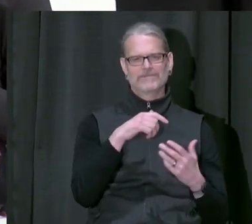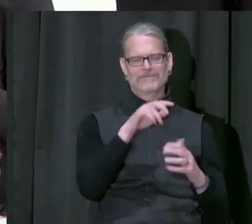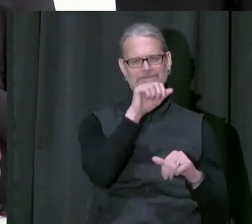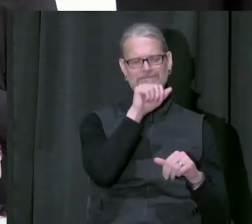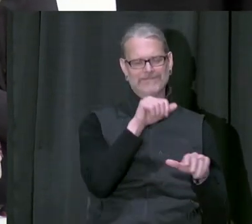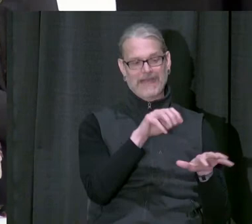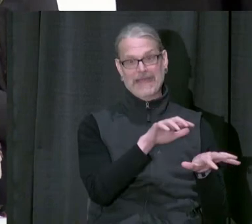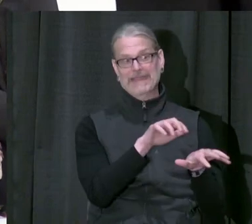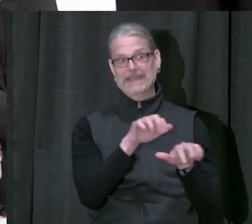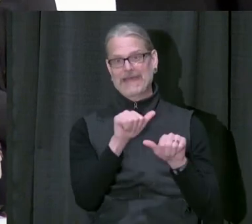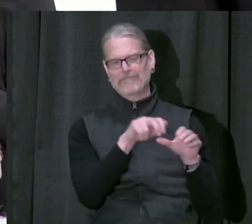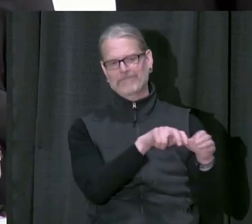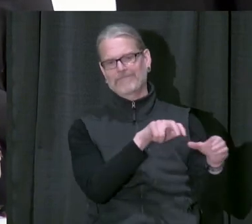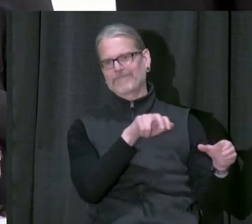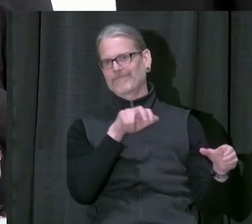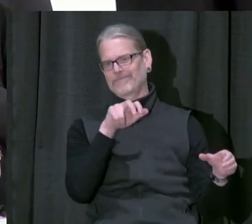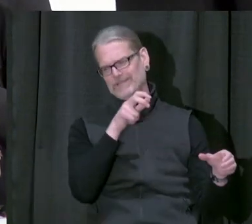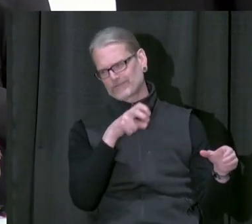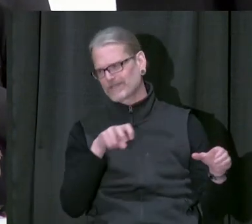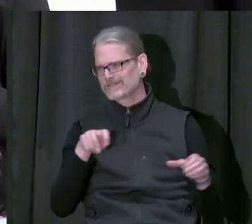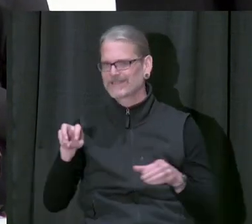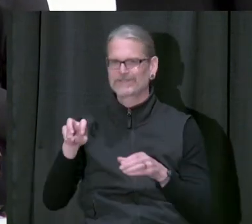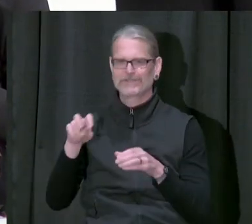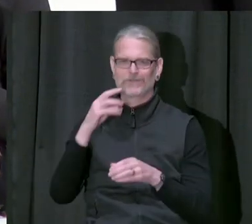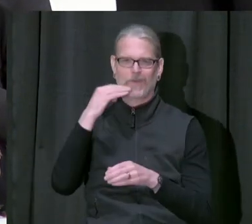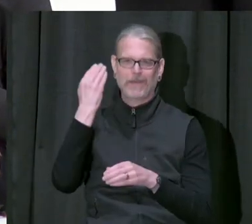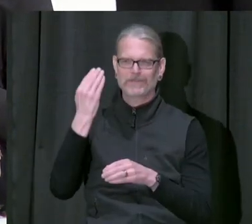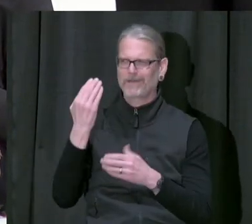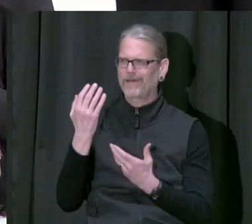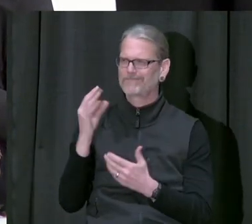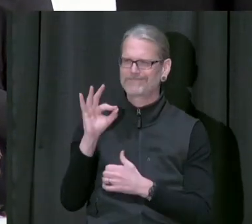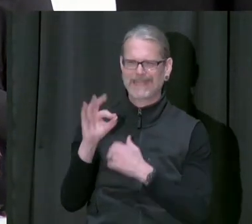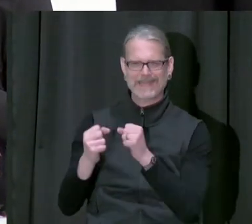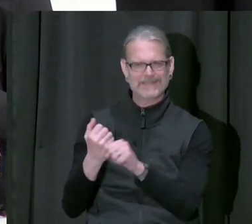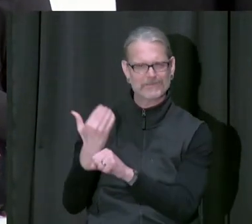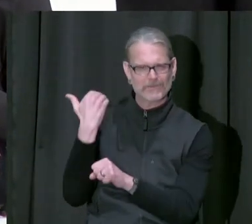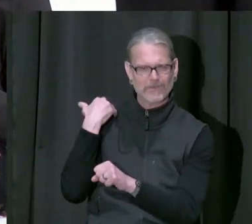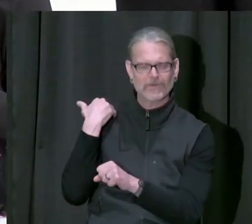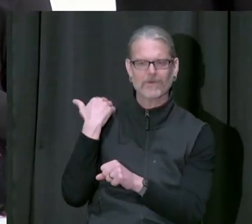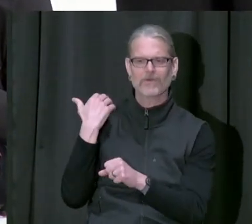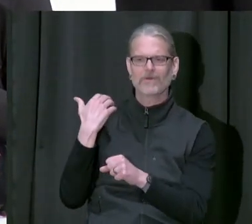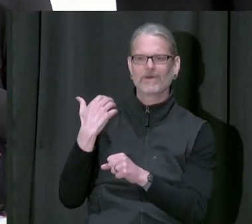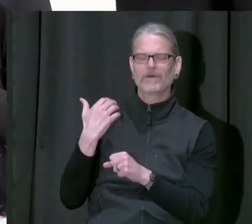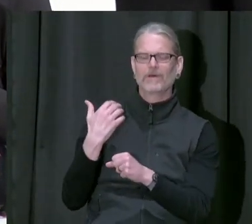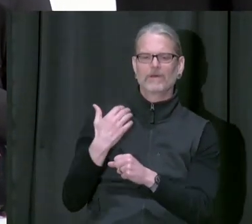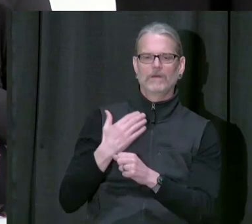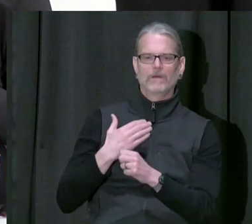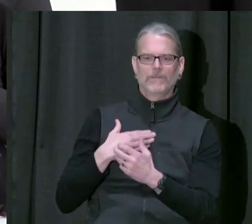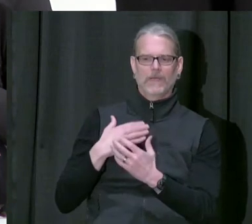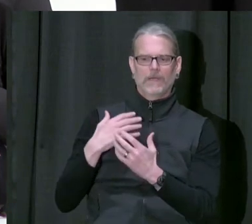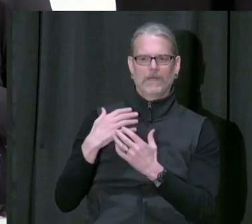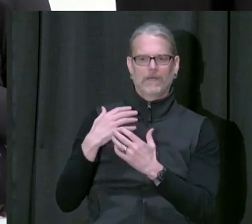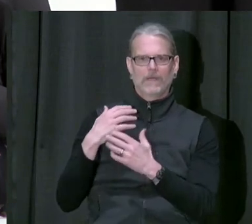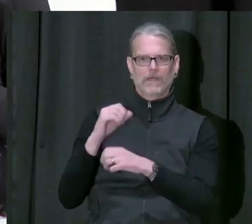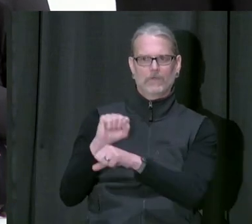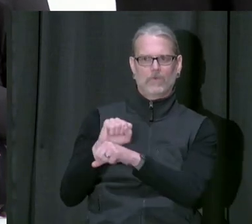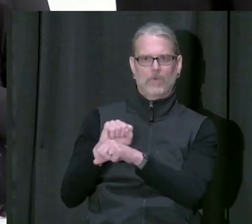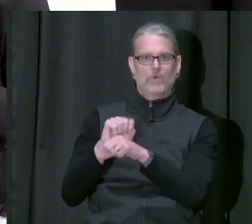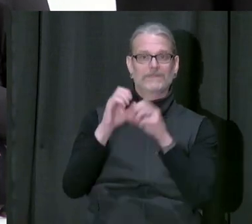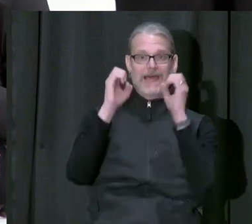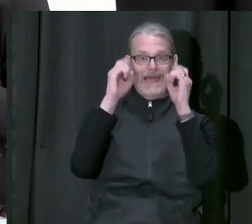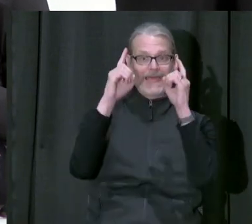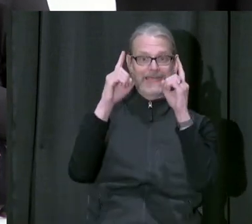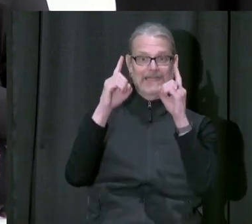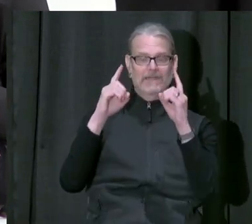into a transition into Amazon close to 9 years ago, where I moved into a role at an ed tech company